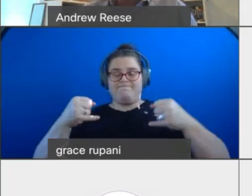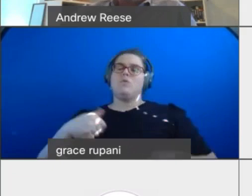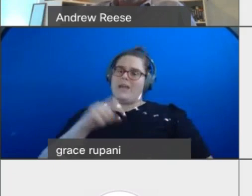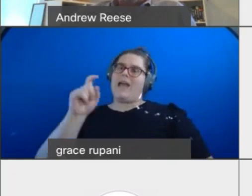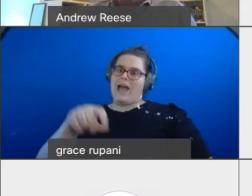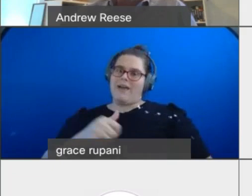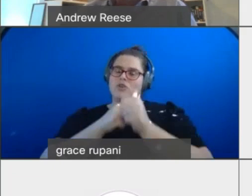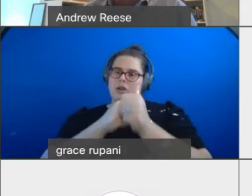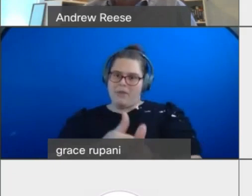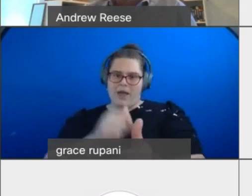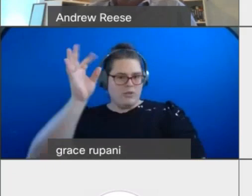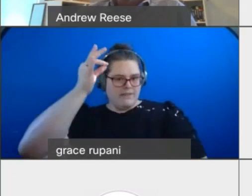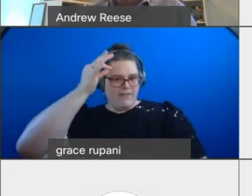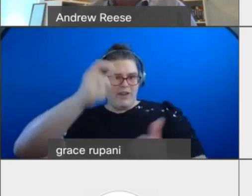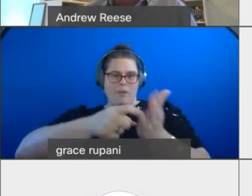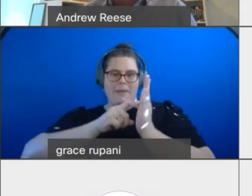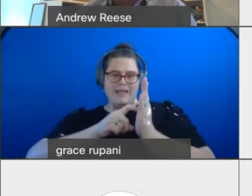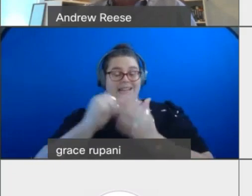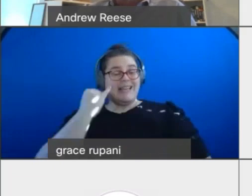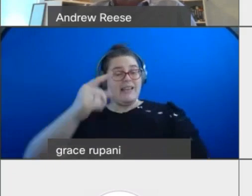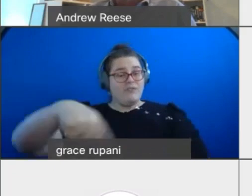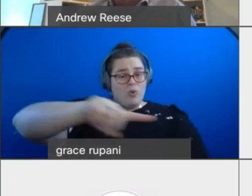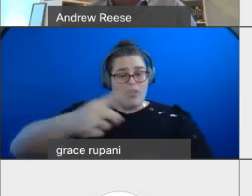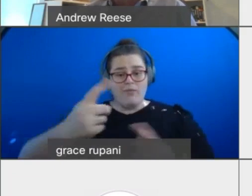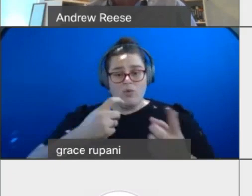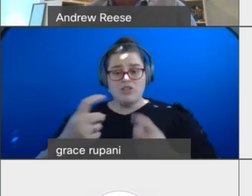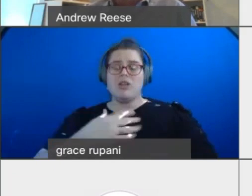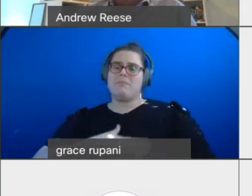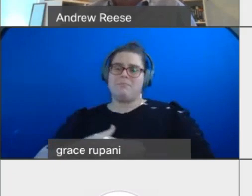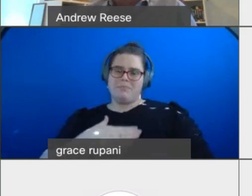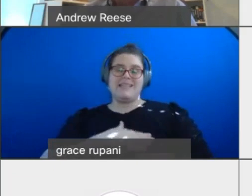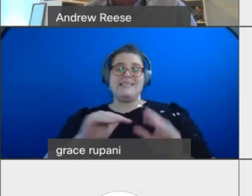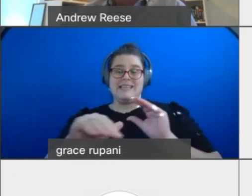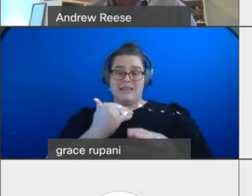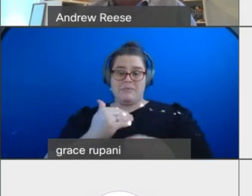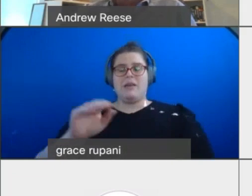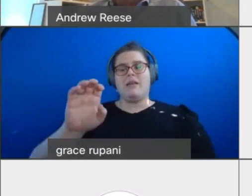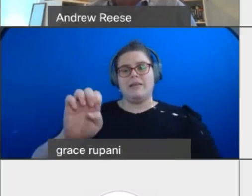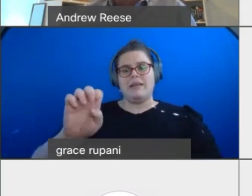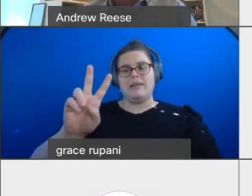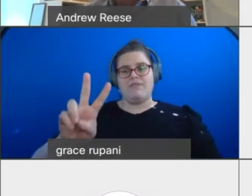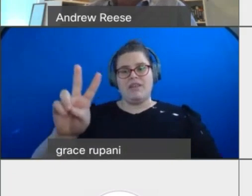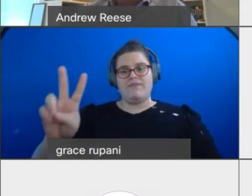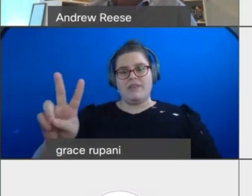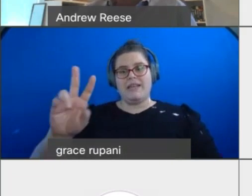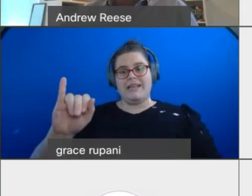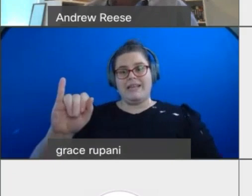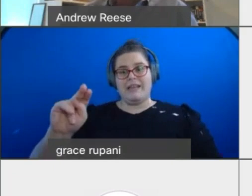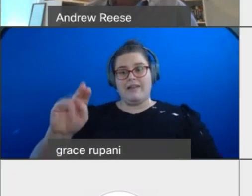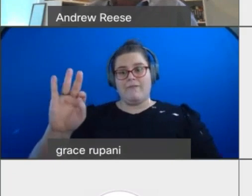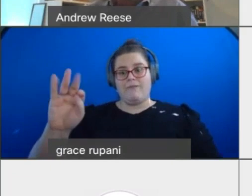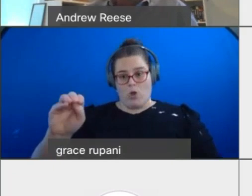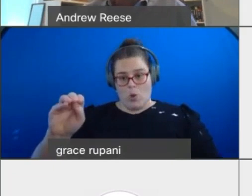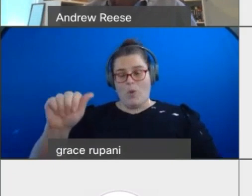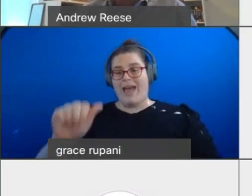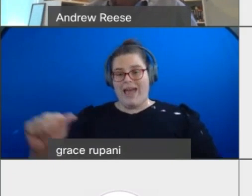If you have any questions, please email evvinfo@dc.gov. and they will get back to you.